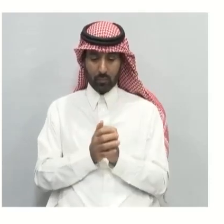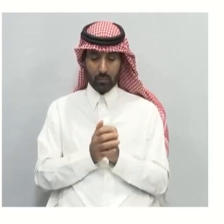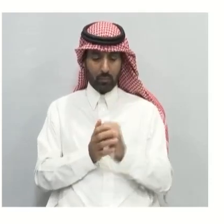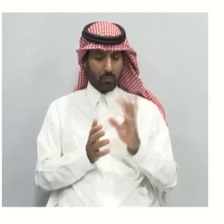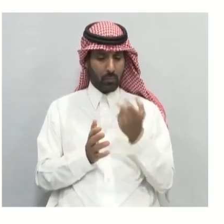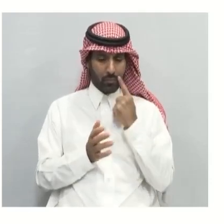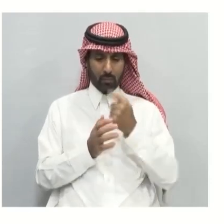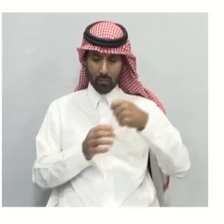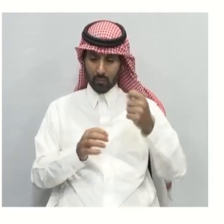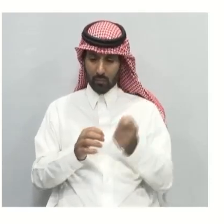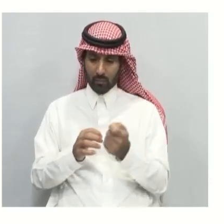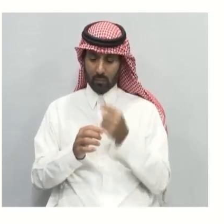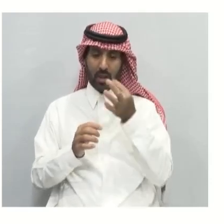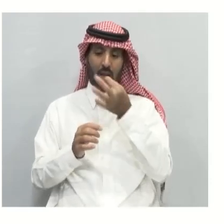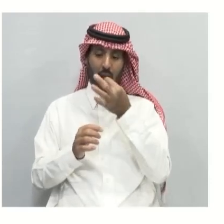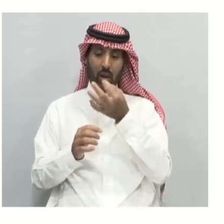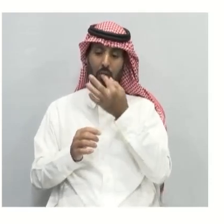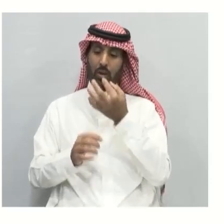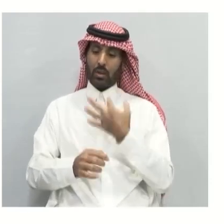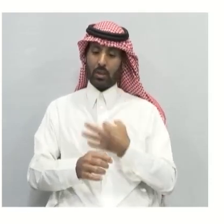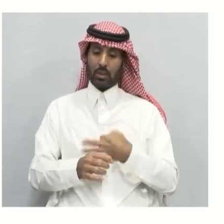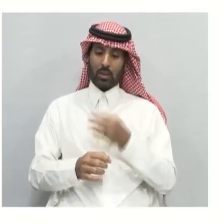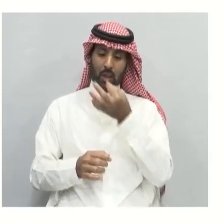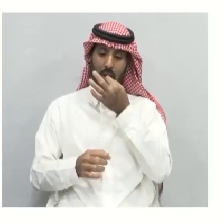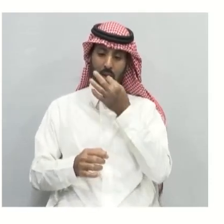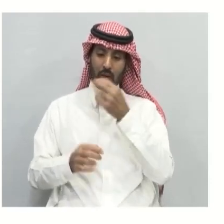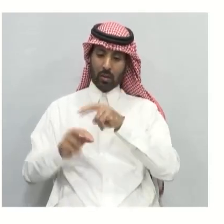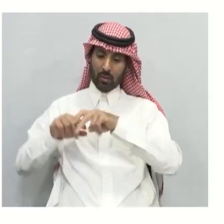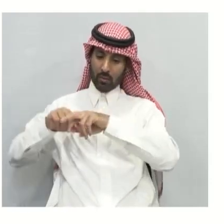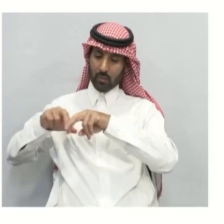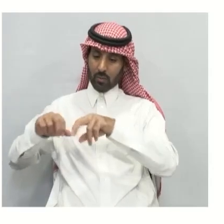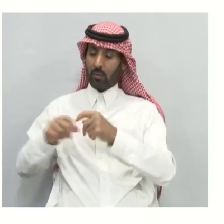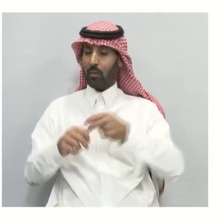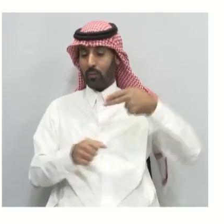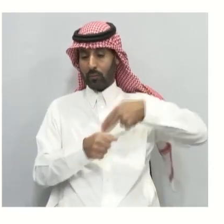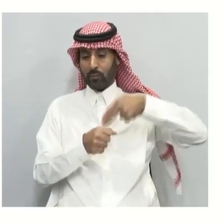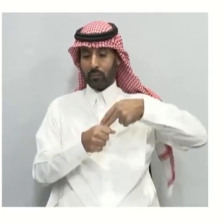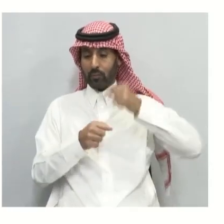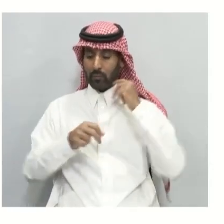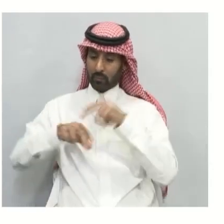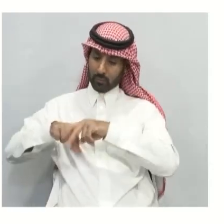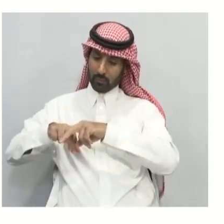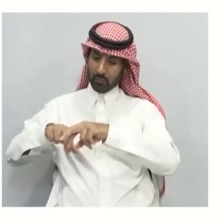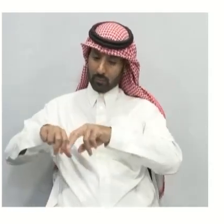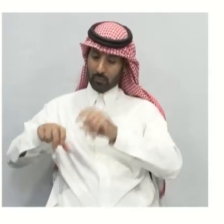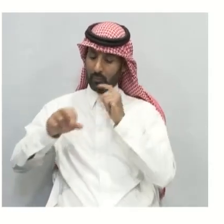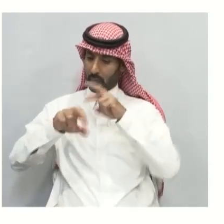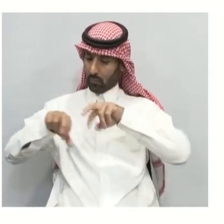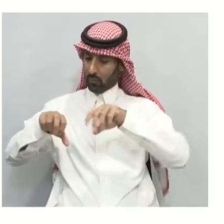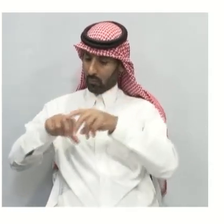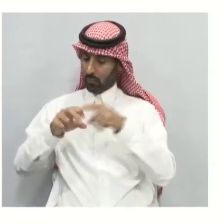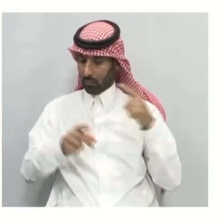How about the penicillin? It is actually a discovery. Oil, a discovery, and the